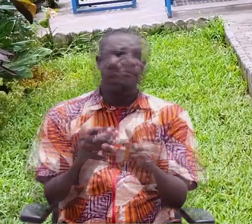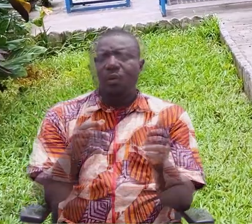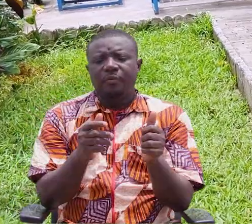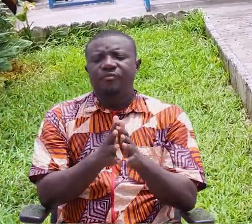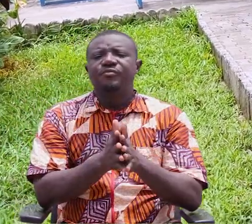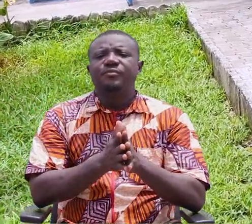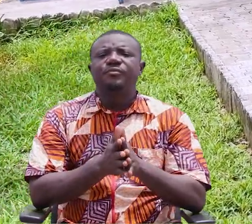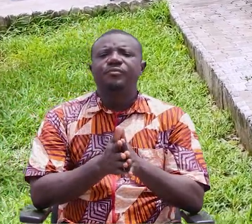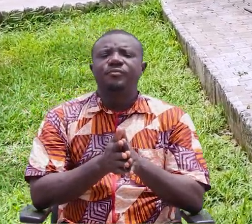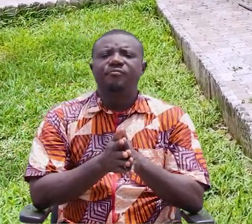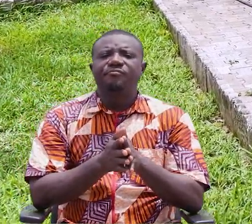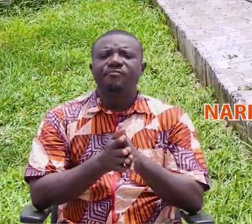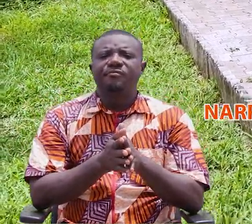it.